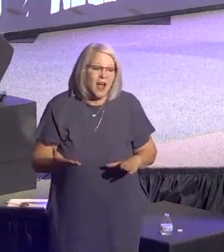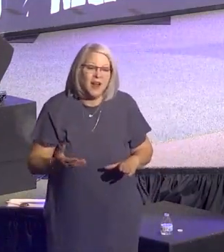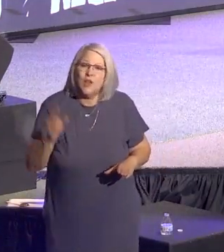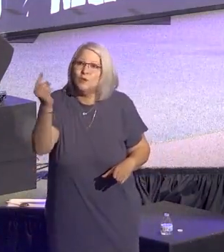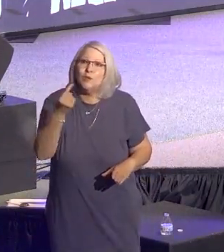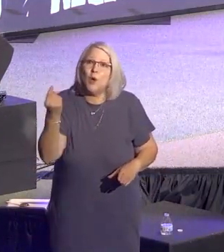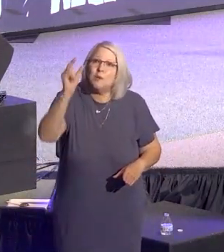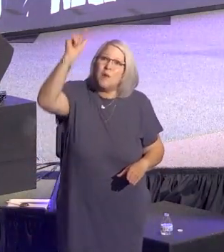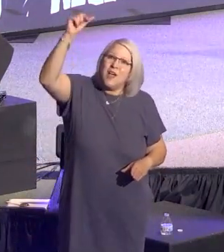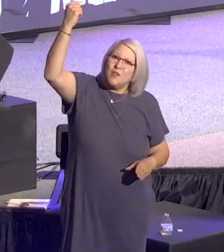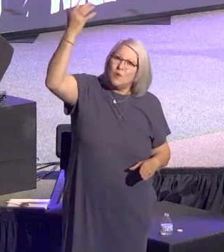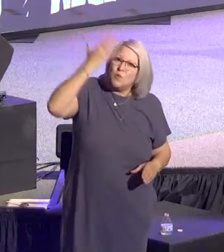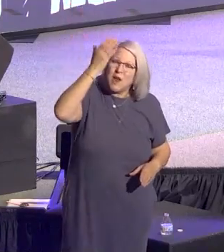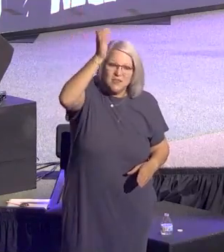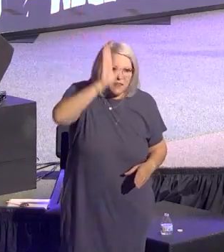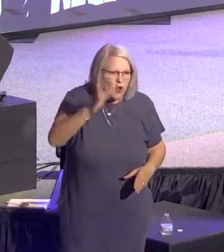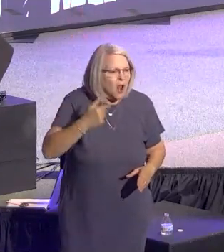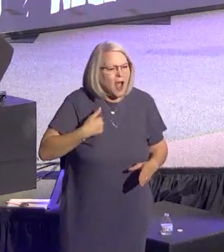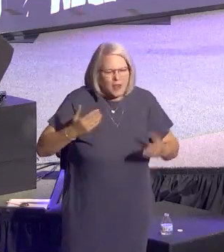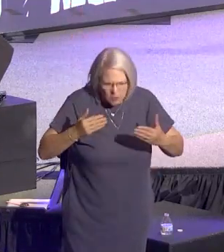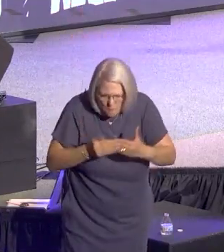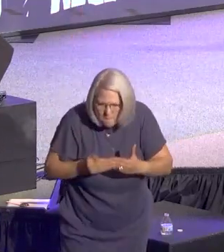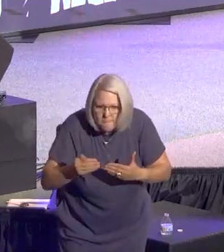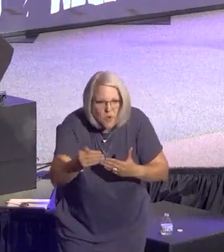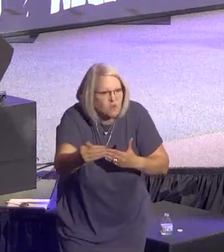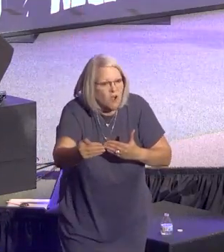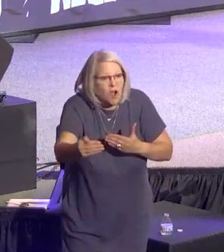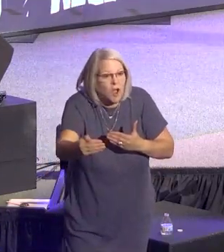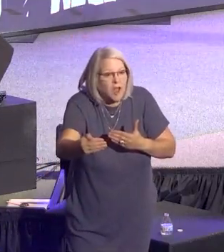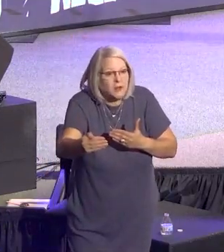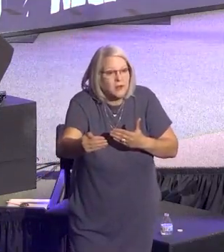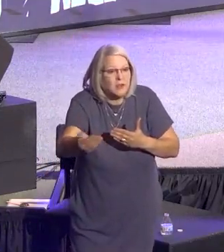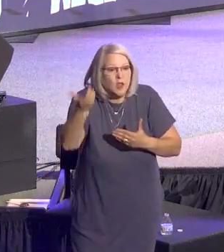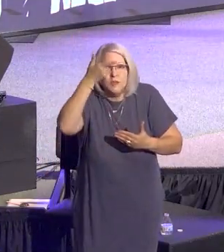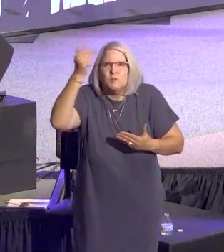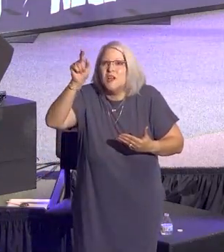or driven by emotion because we are living